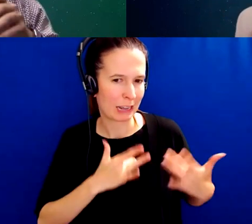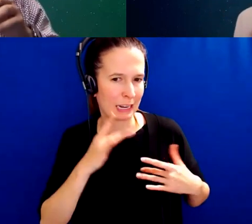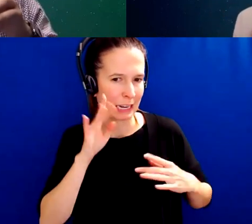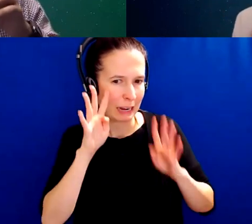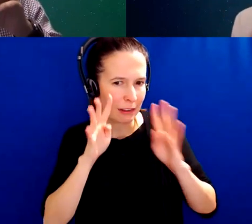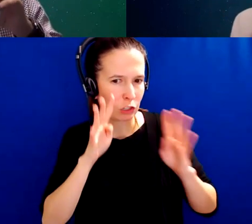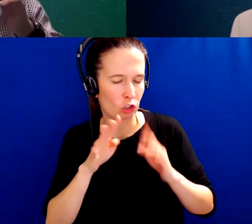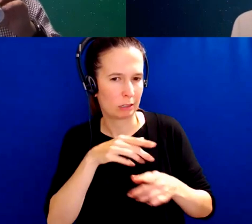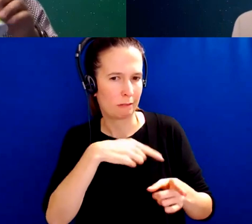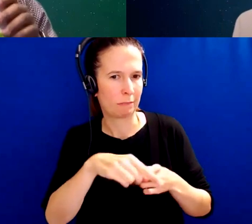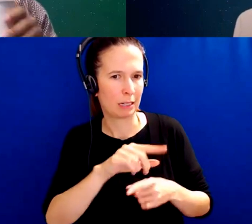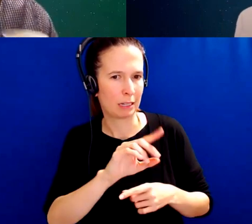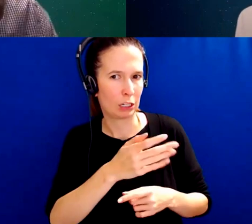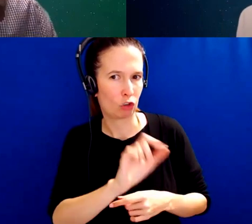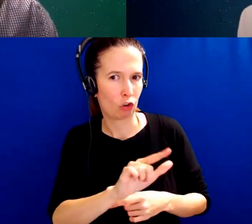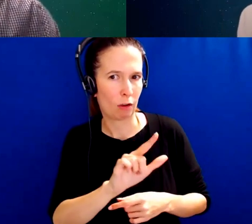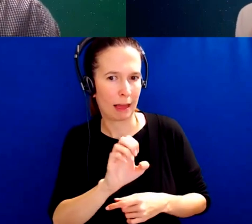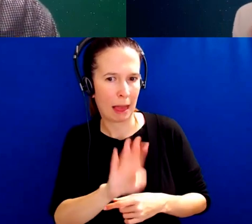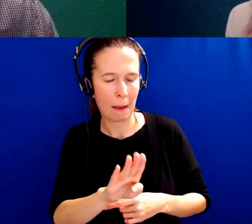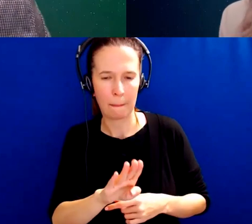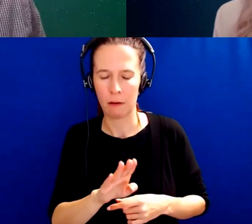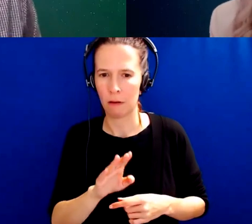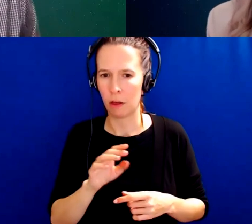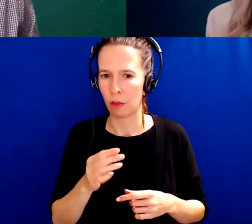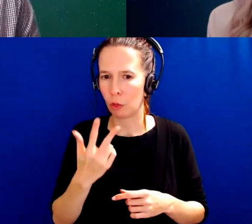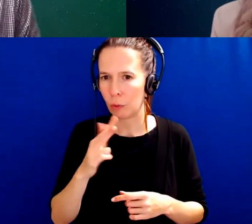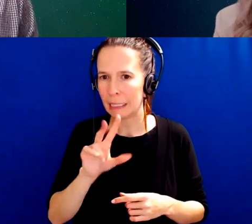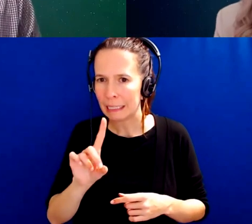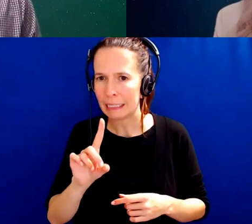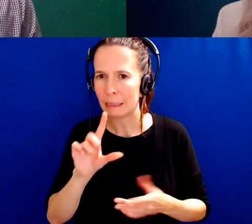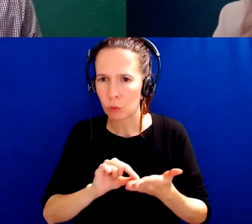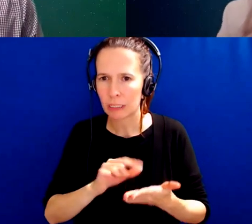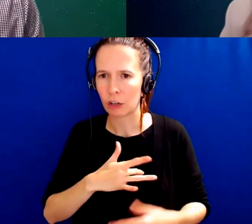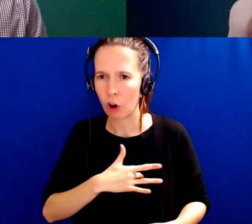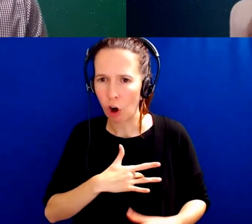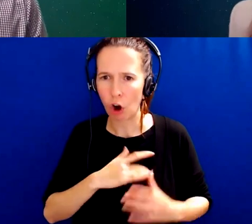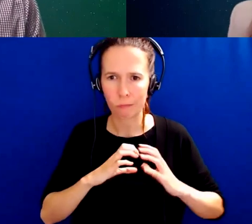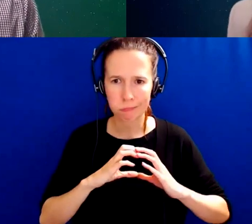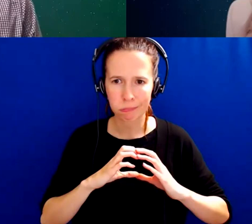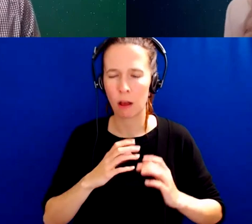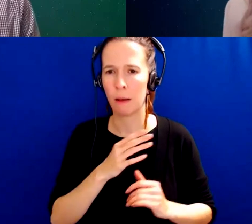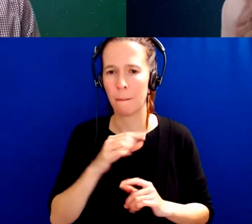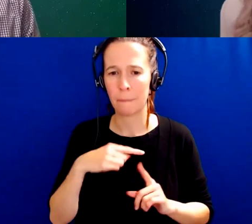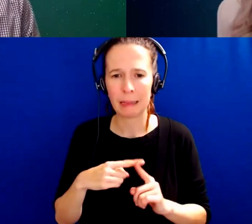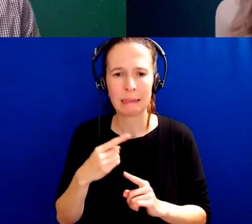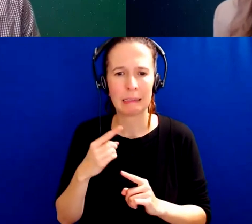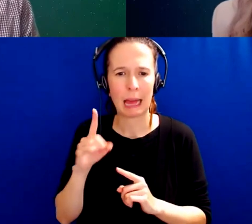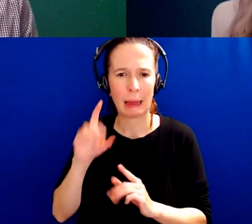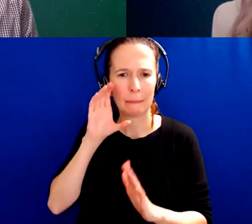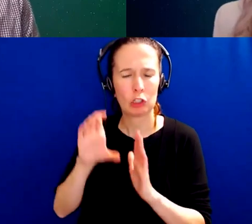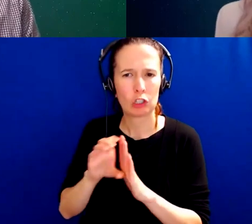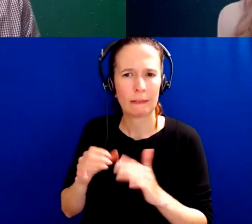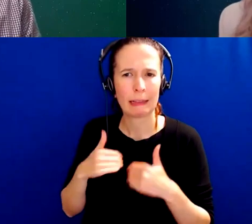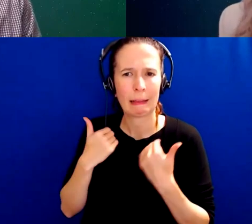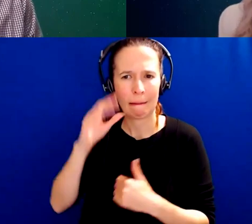lab. I still can't quite get over the 3d printed heart and the image of that little guy running down the hallway. That was just